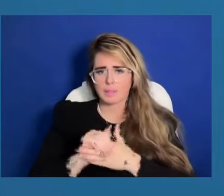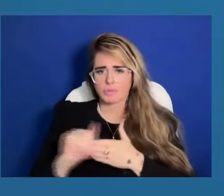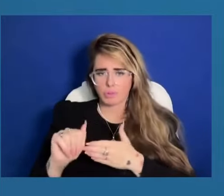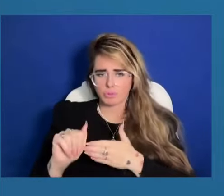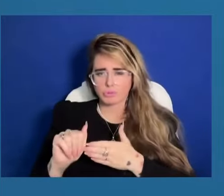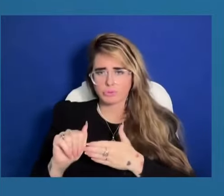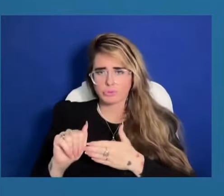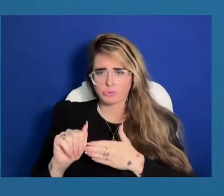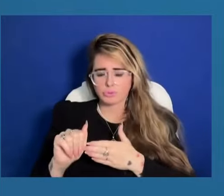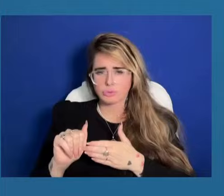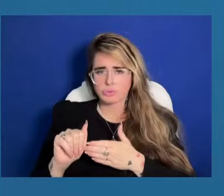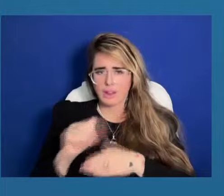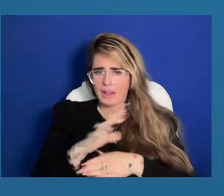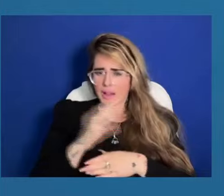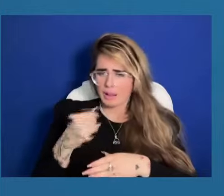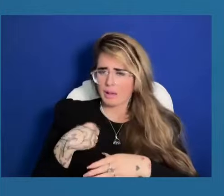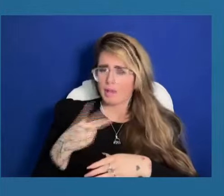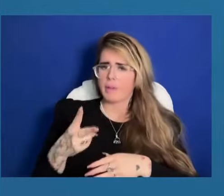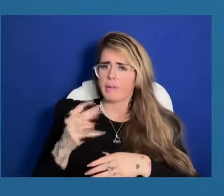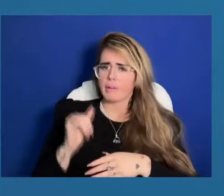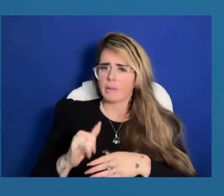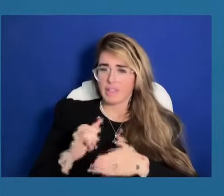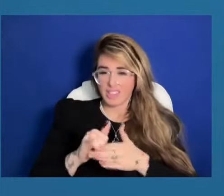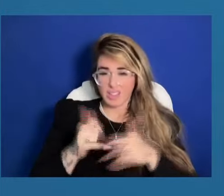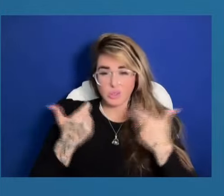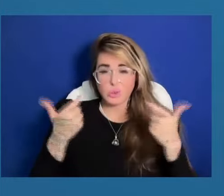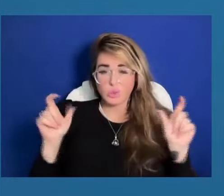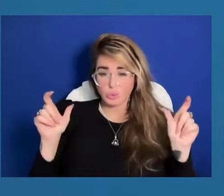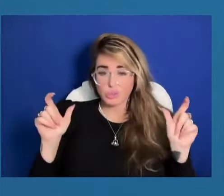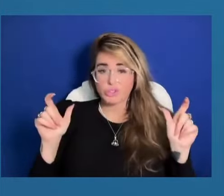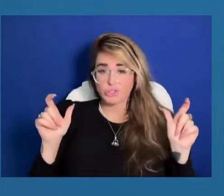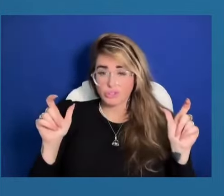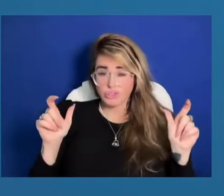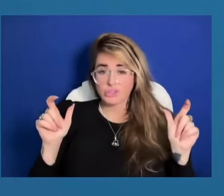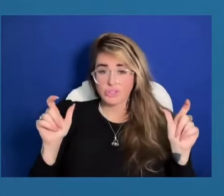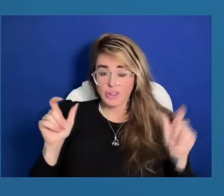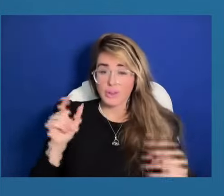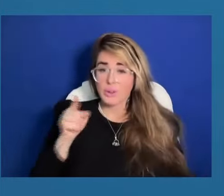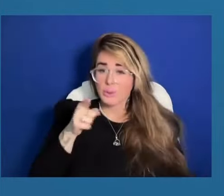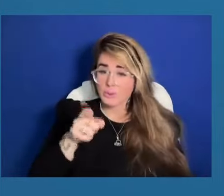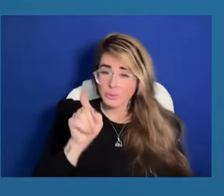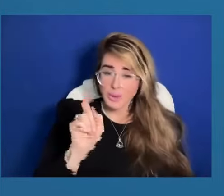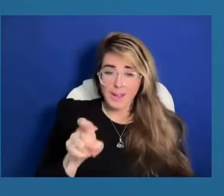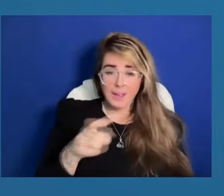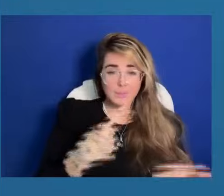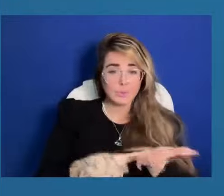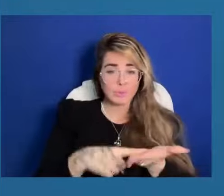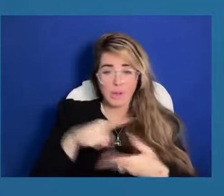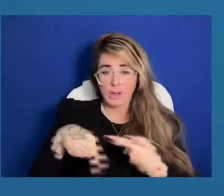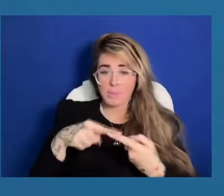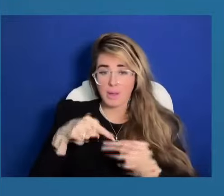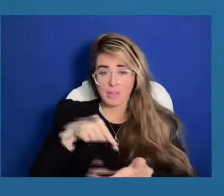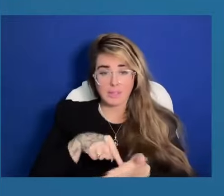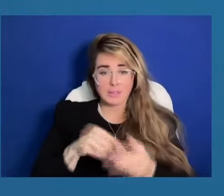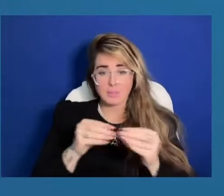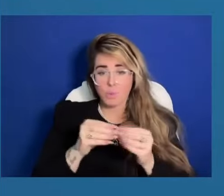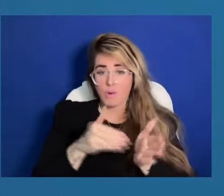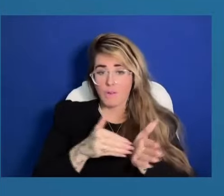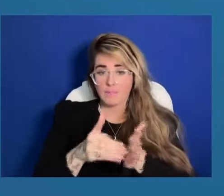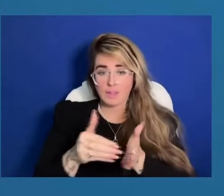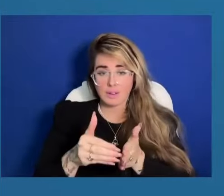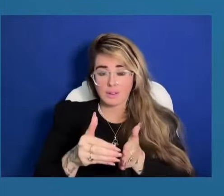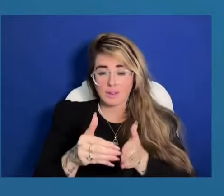And I was like, this is huge. You have to talk about this more often because there are